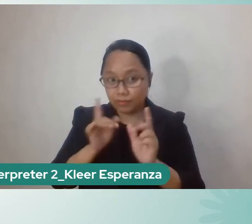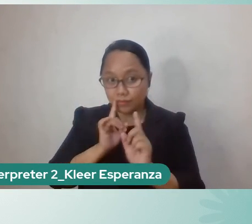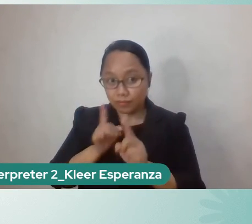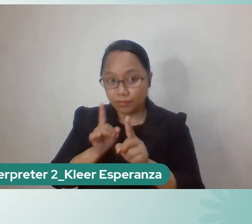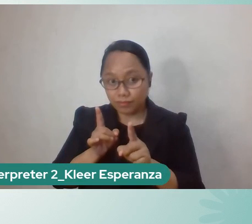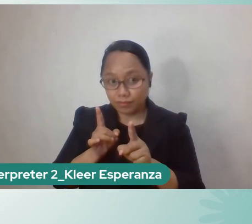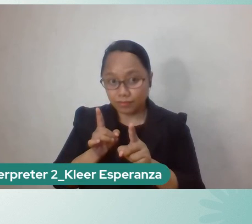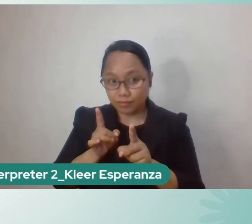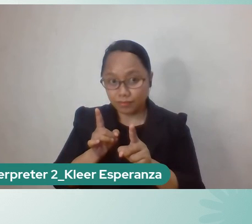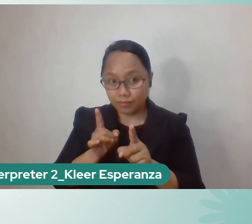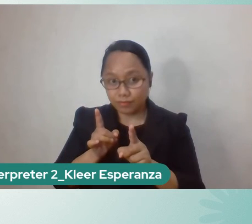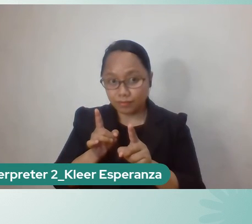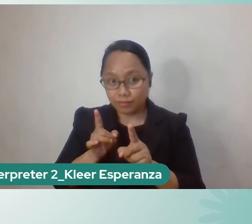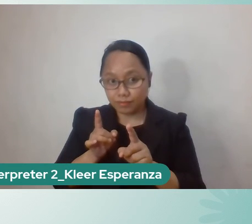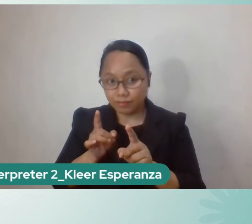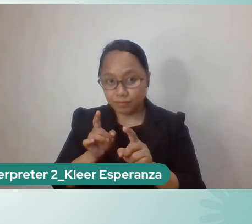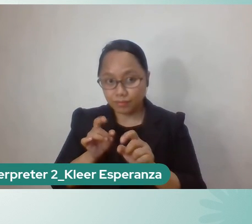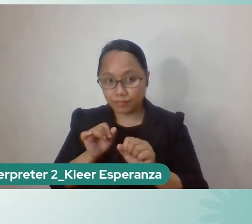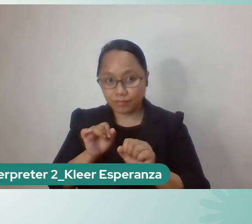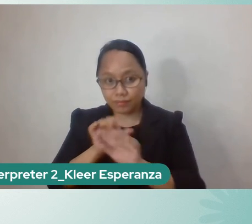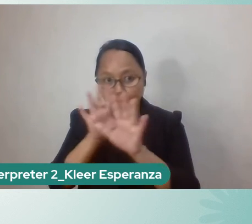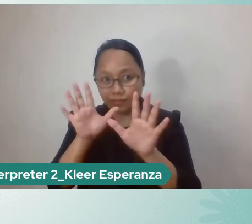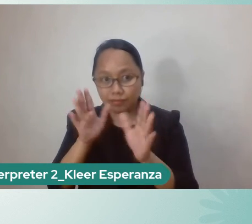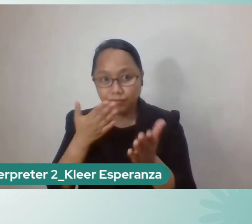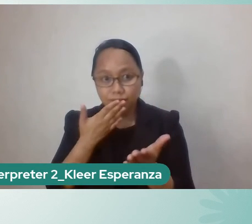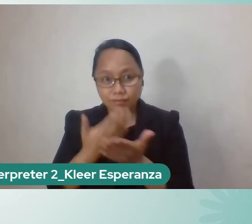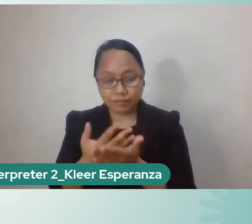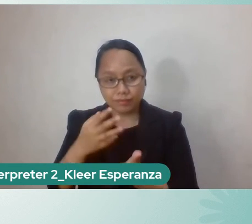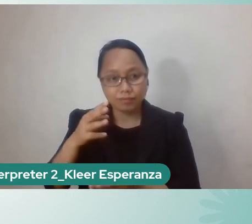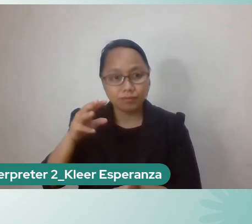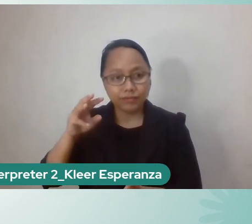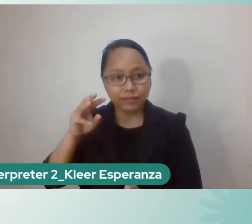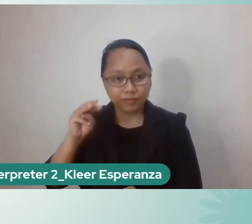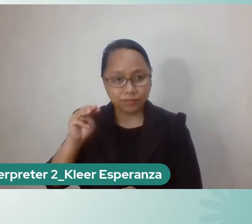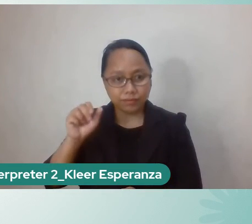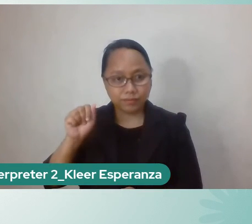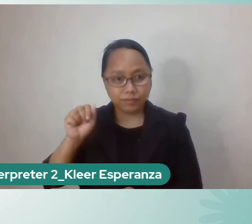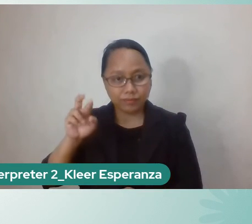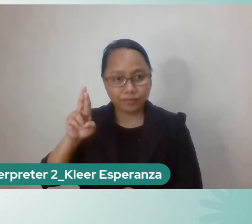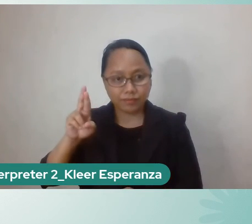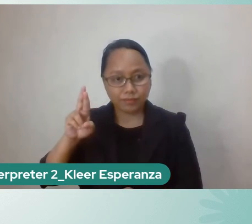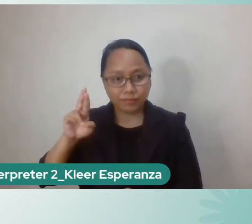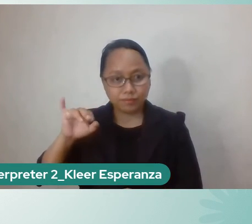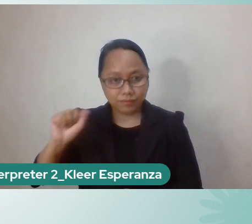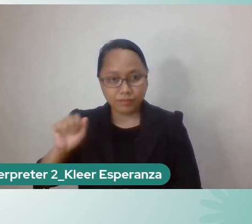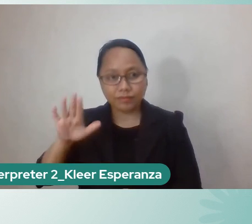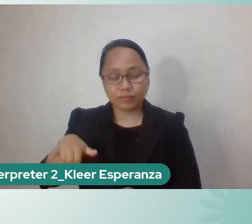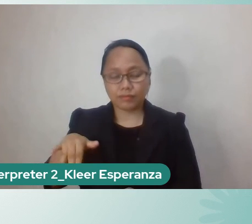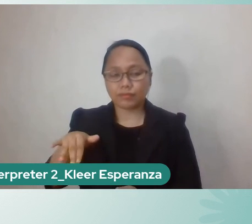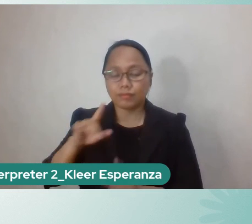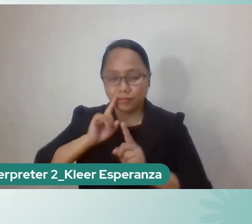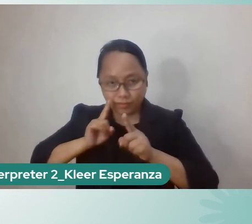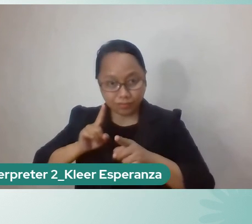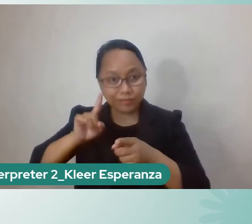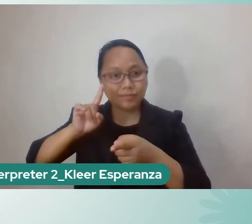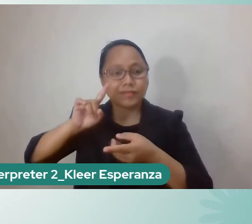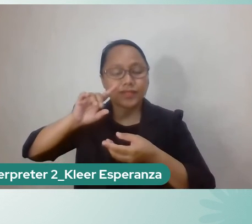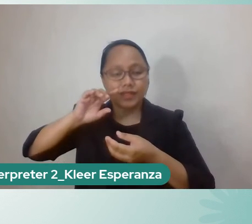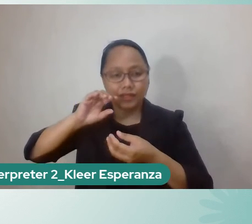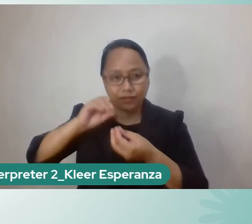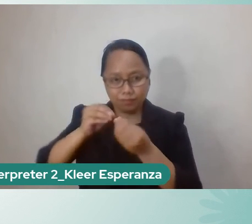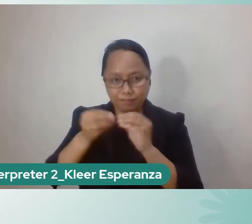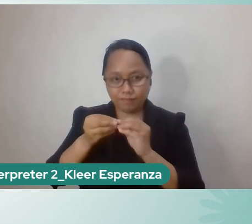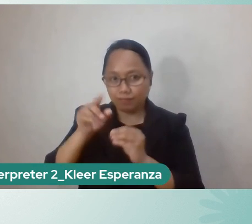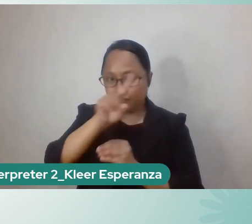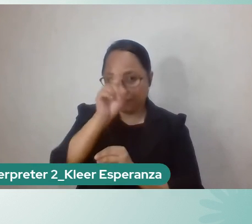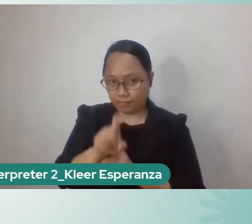clearly. So Mareha Lu Peñaflor is our winner for question number 1. For question number 2,